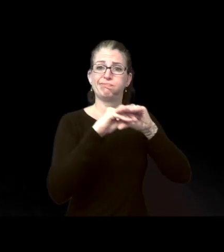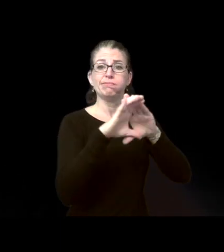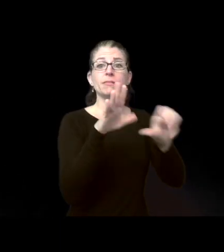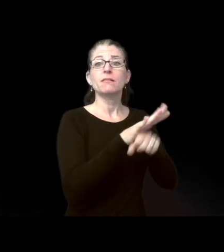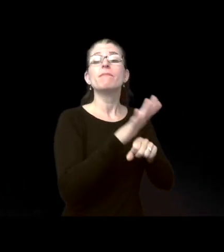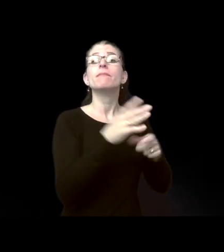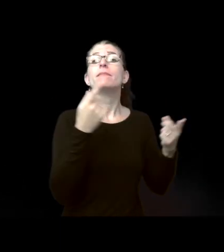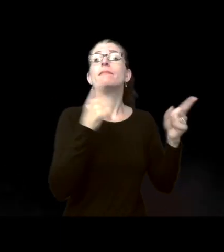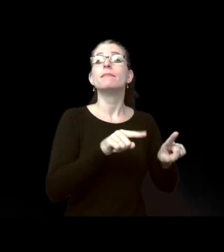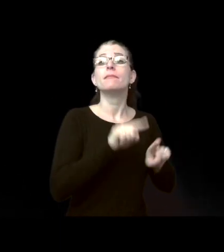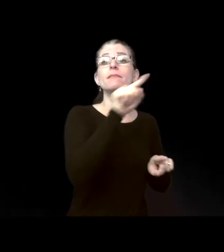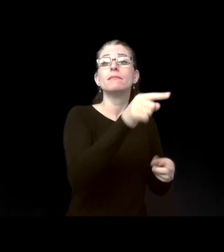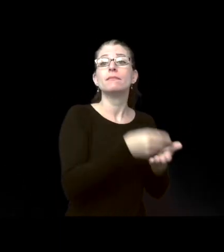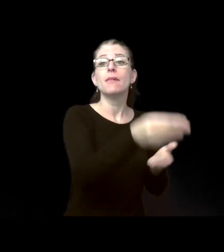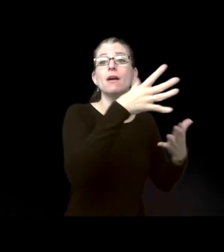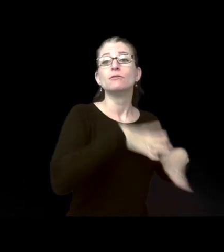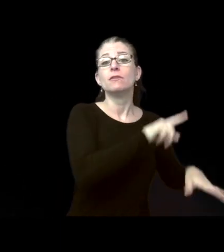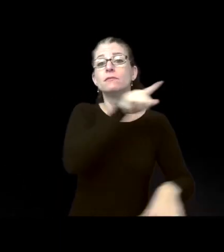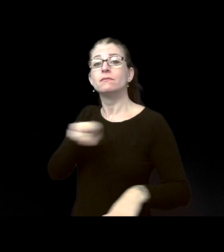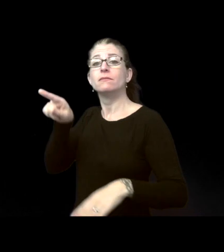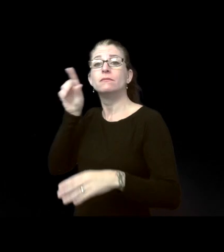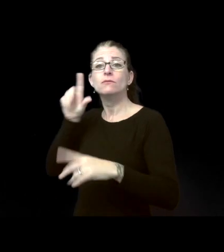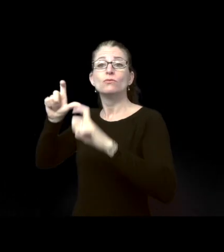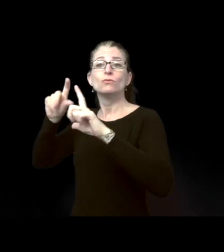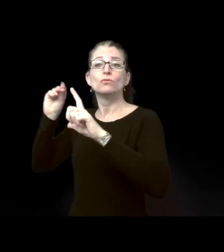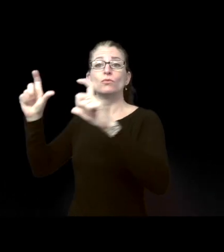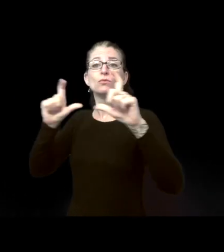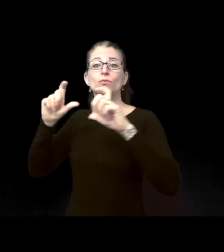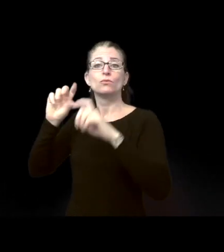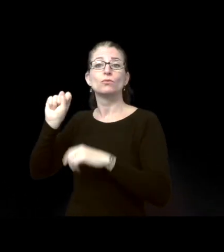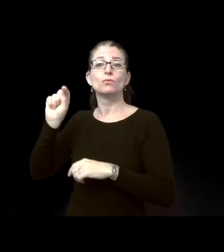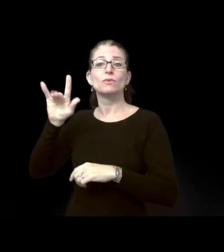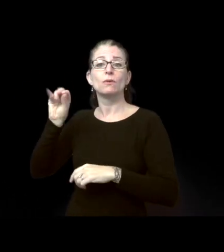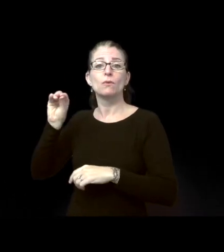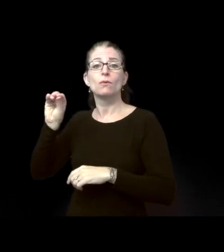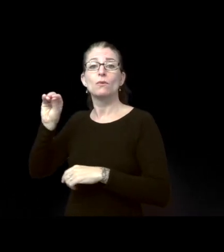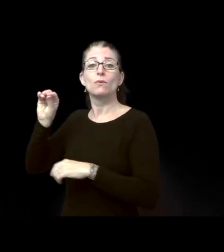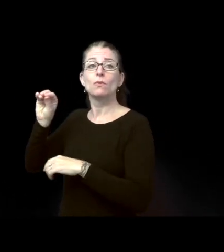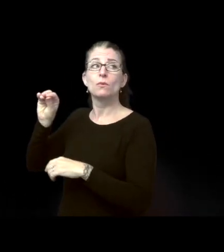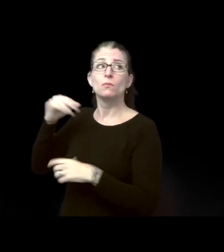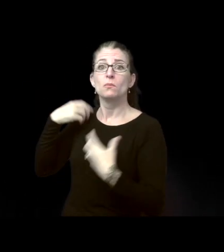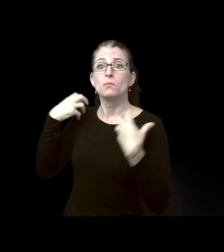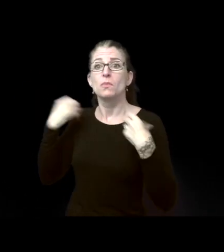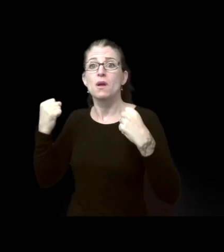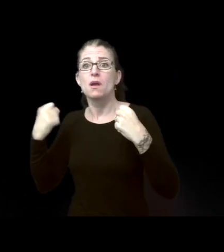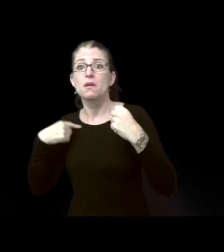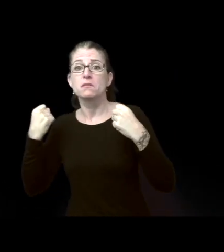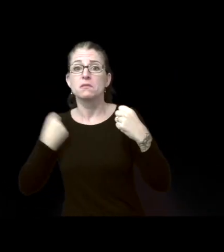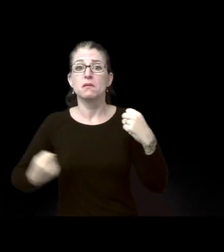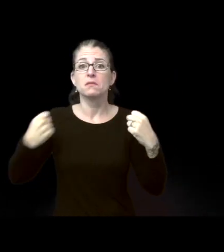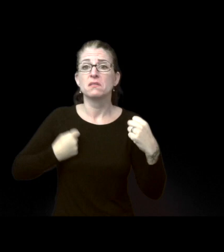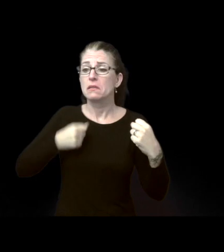So I save enough, I buy a dress, go to a studio. I'm